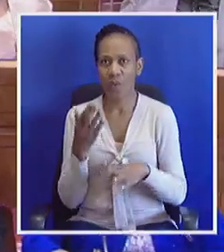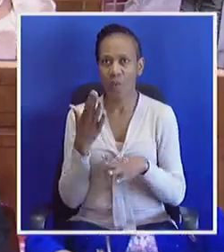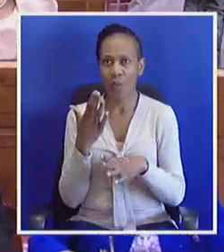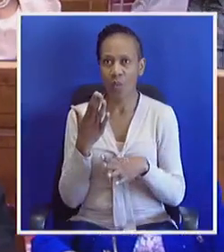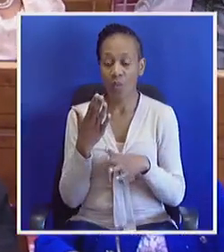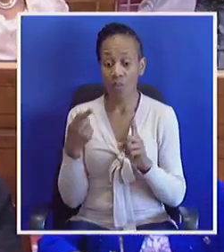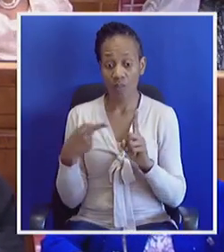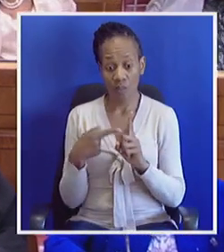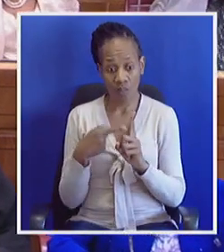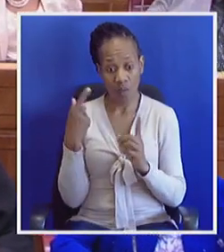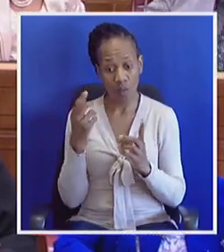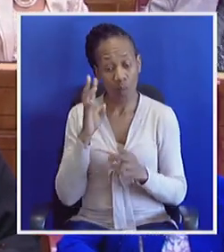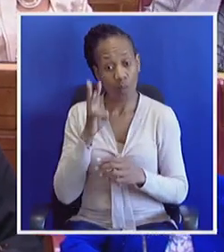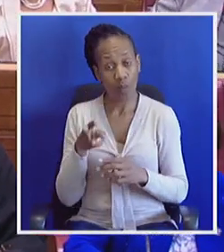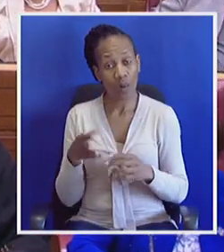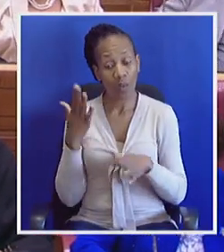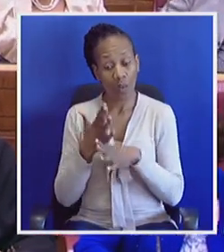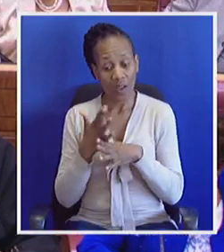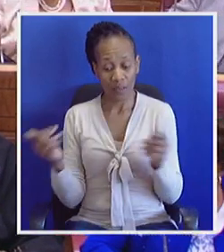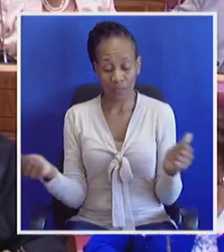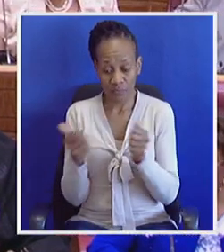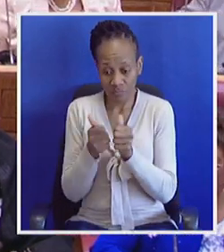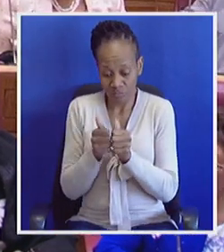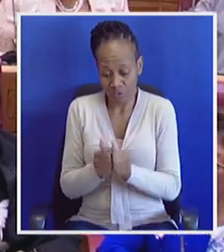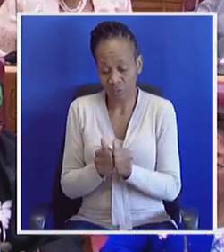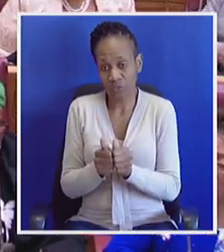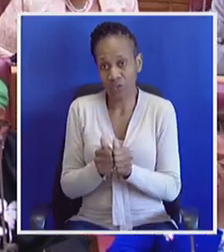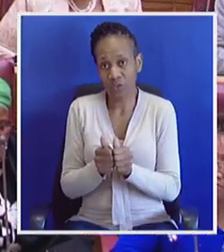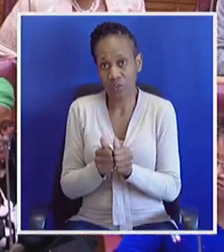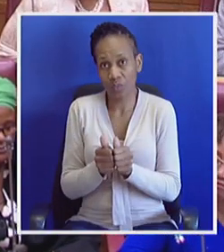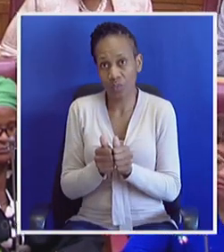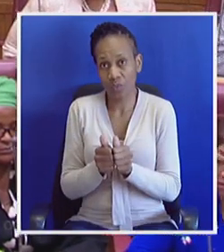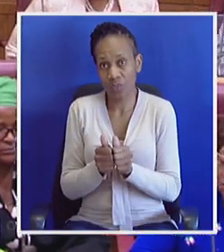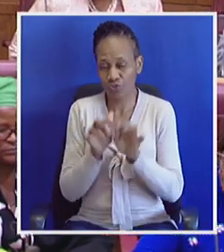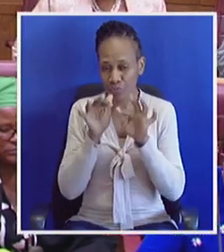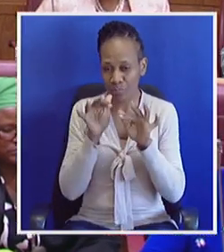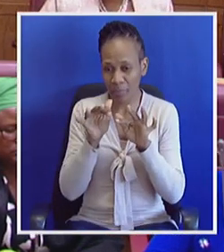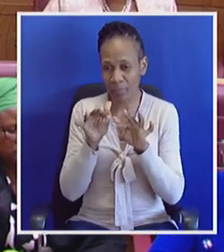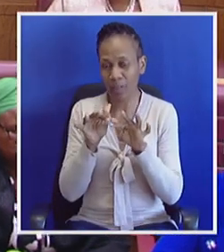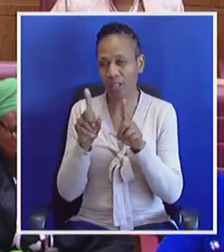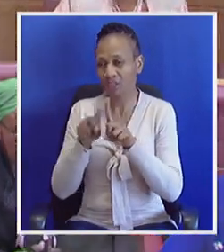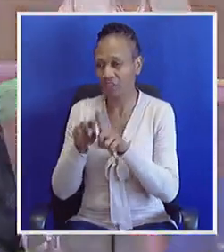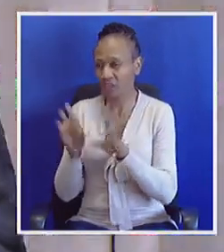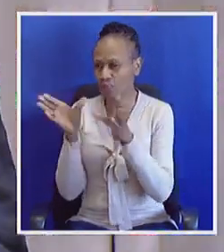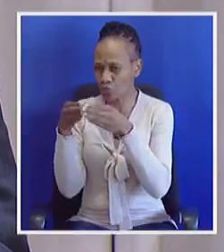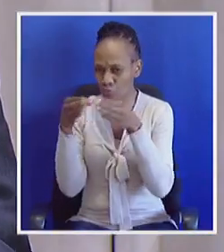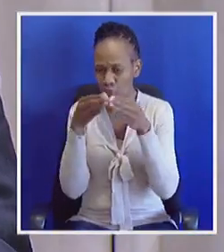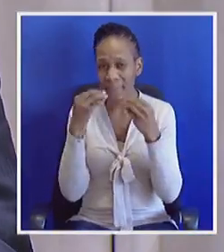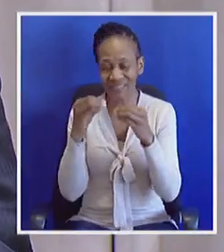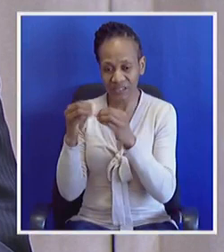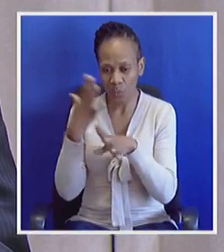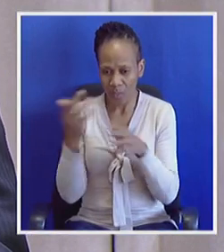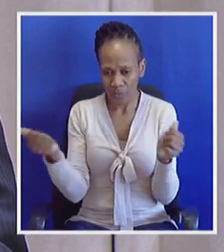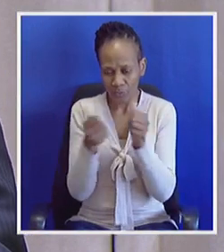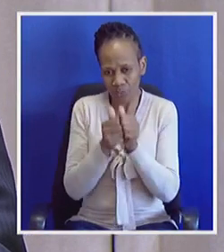Dr. Butelezi is expected to work closely with the civil society and development partners to deepen